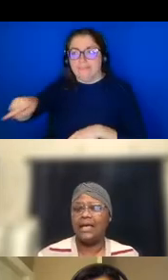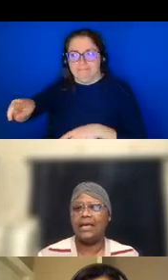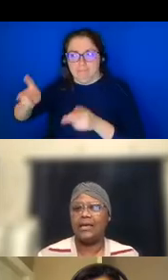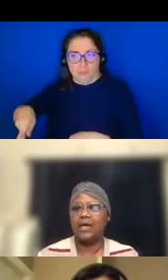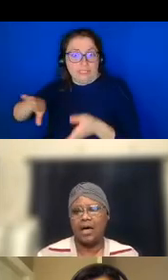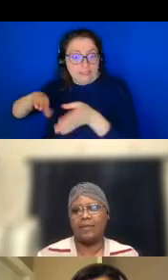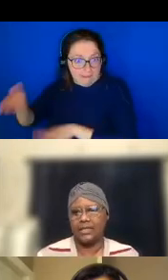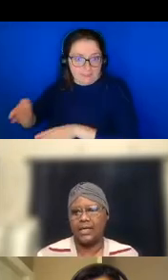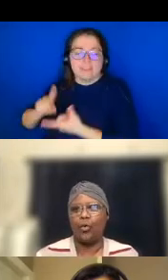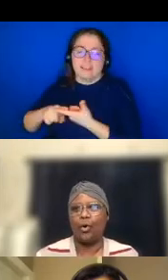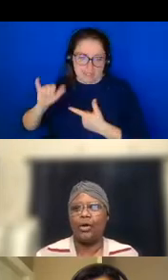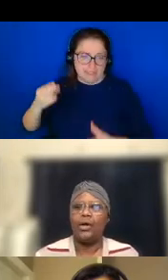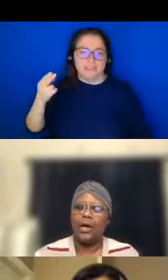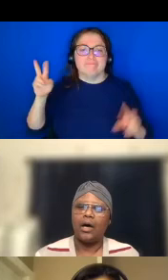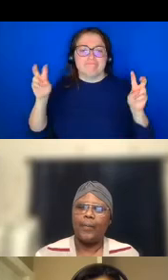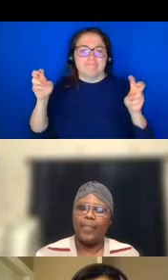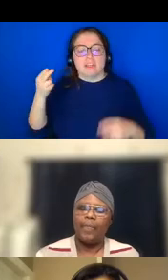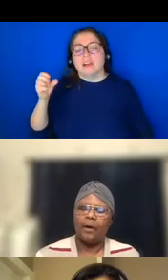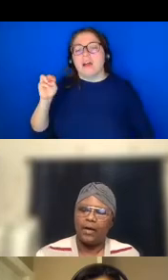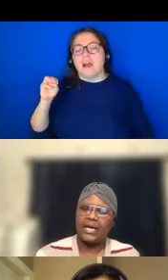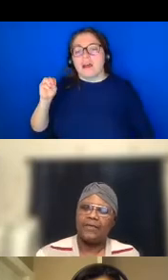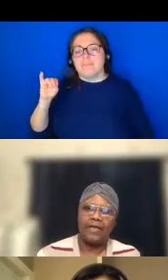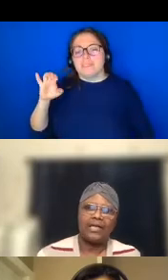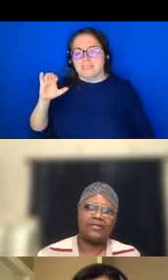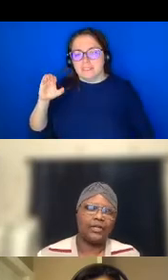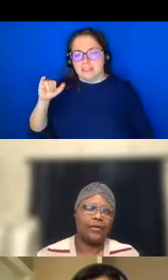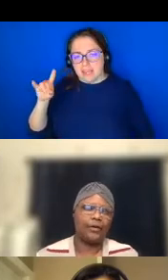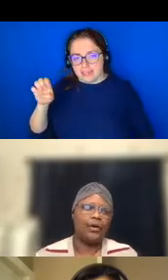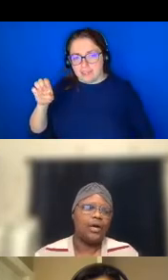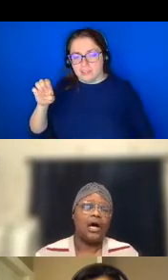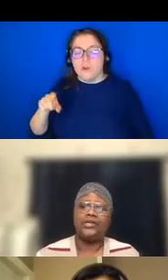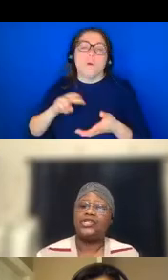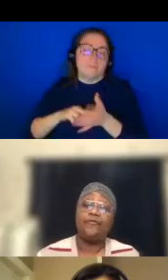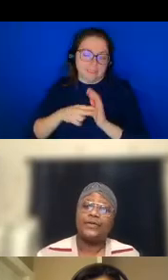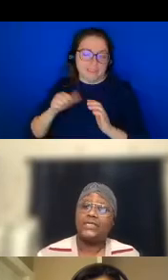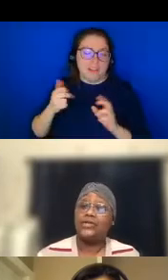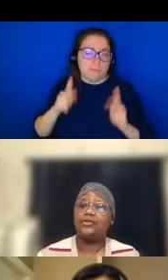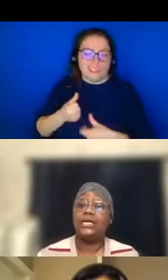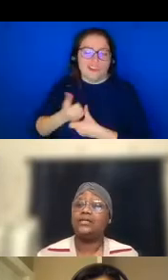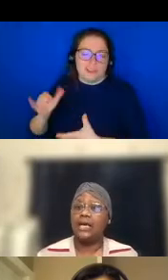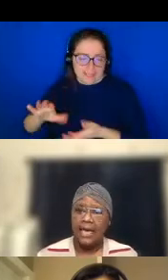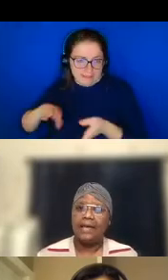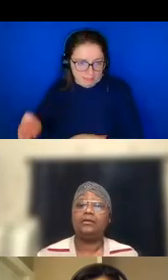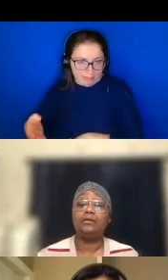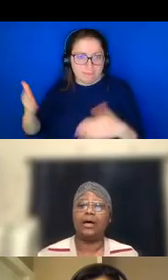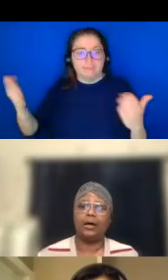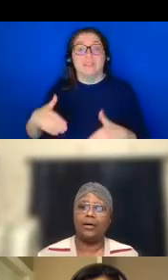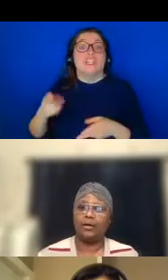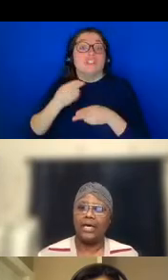it is a homicide or a death at the hands of another. Sharp force injuries,